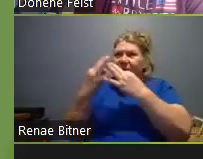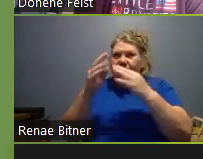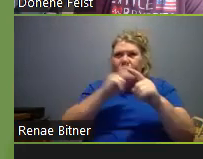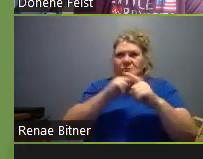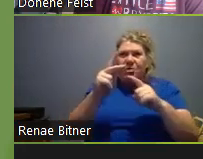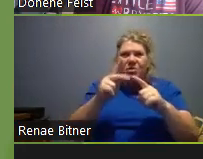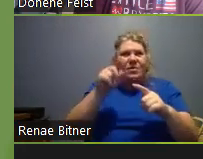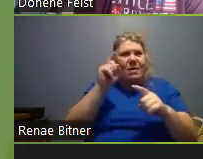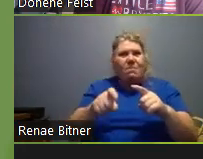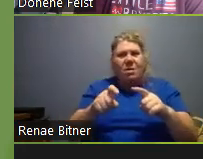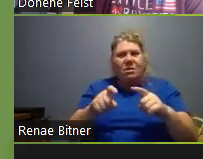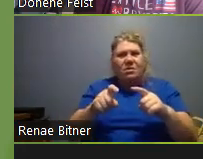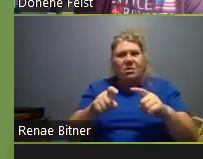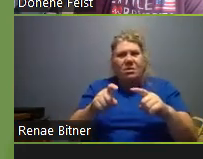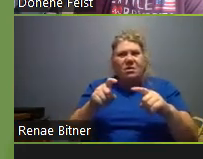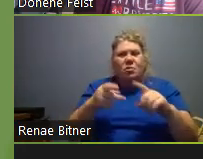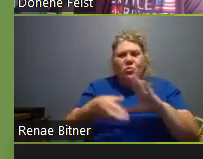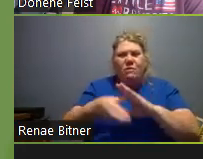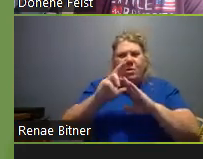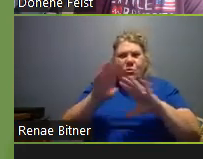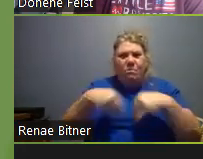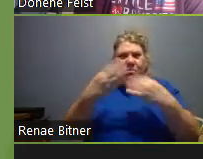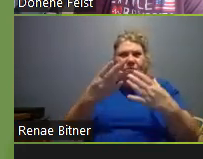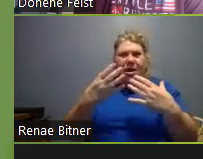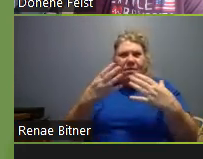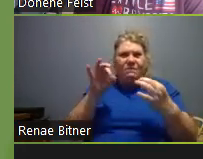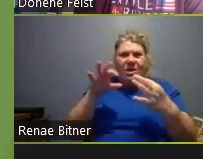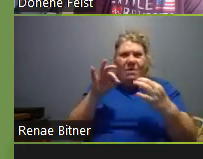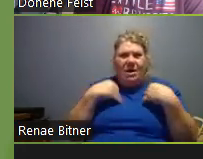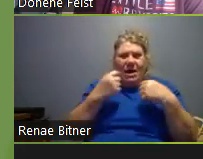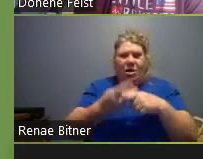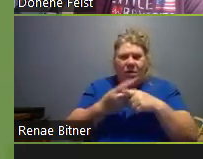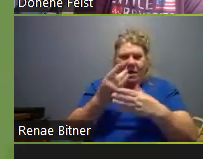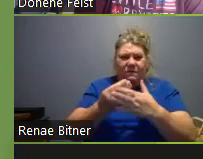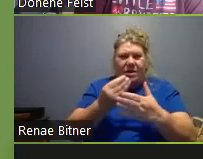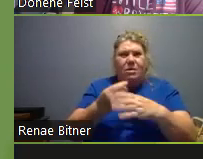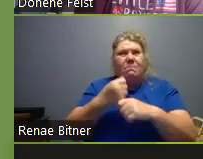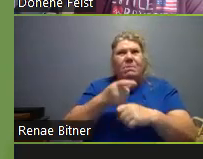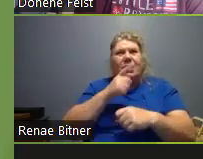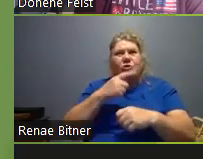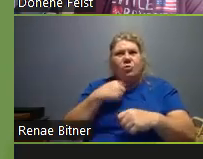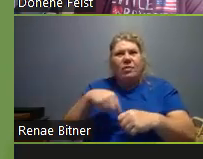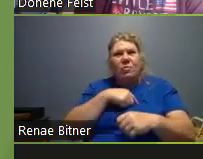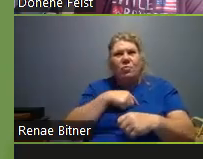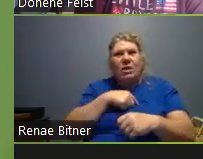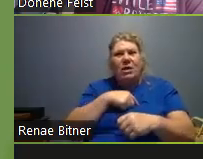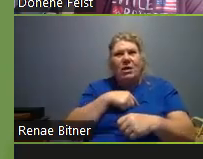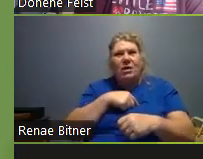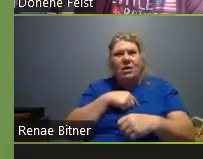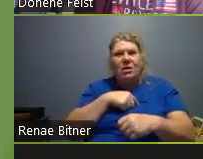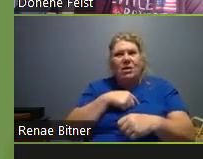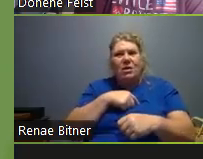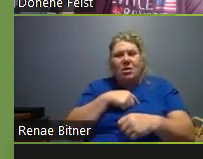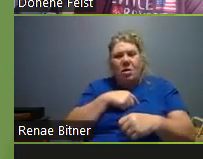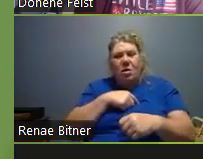must review and provide feedback on healthcare financing and delivery, so that we're making sure that we're staying on top of the many changes